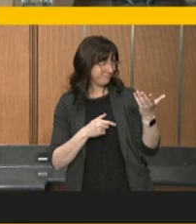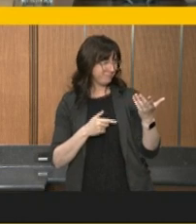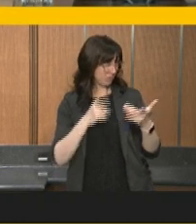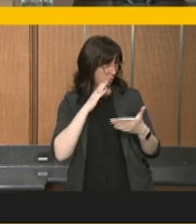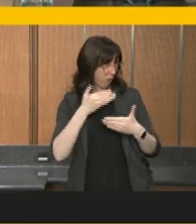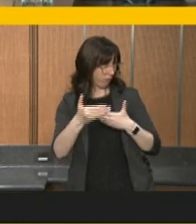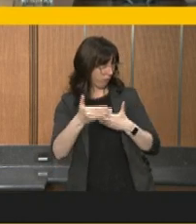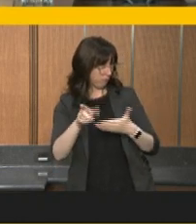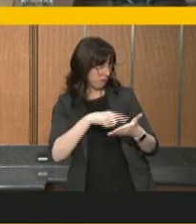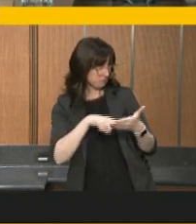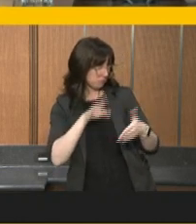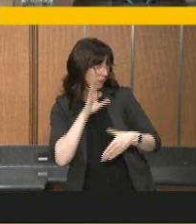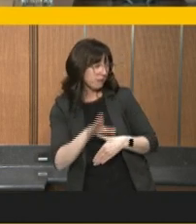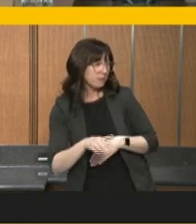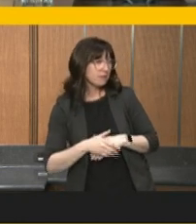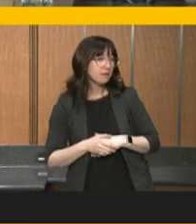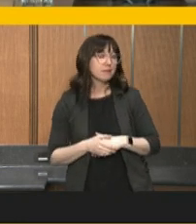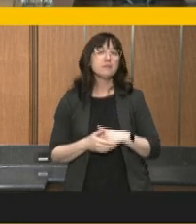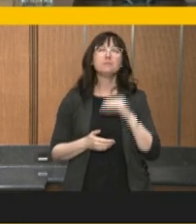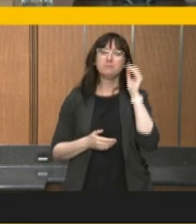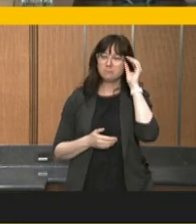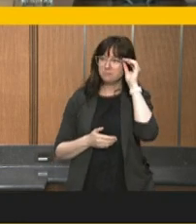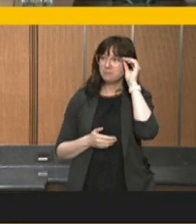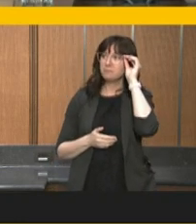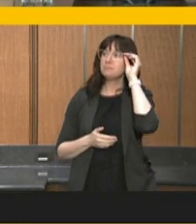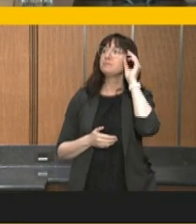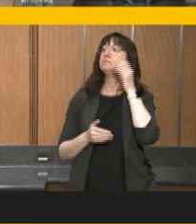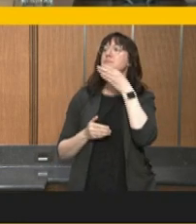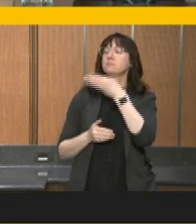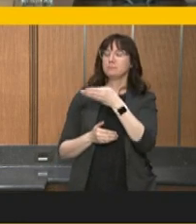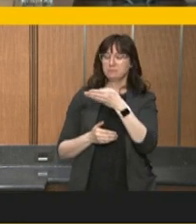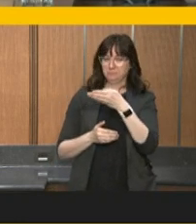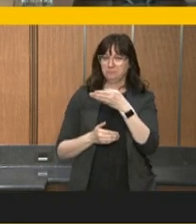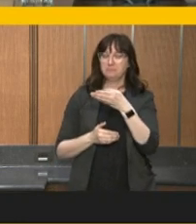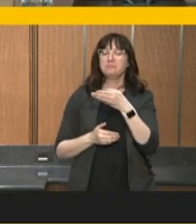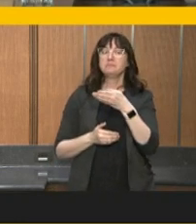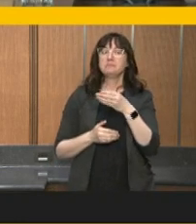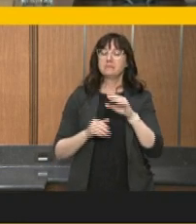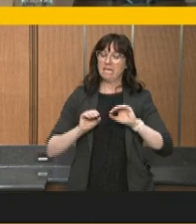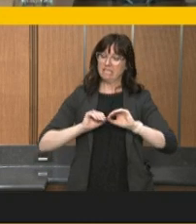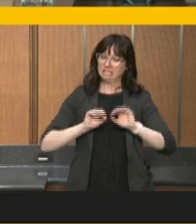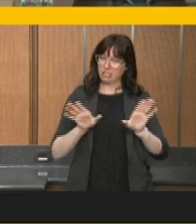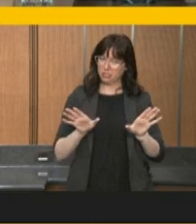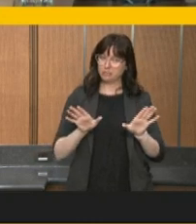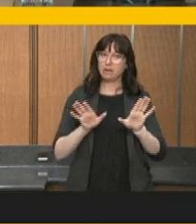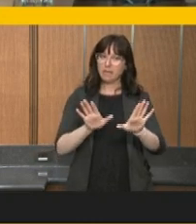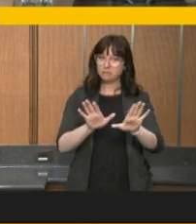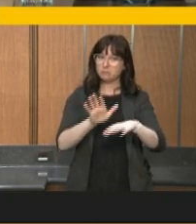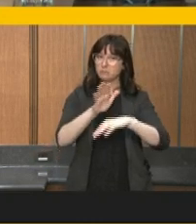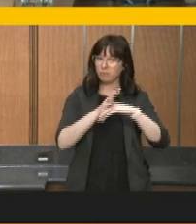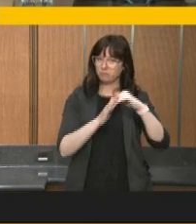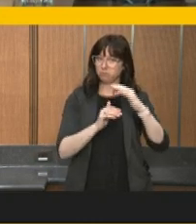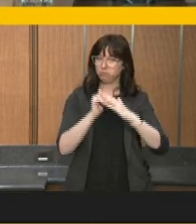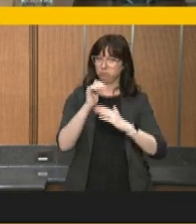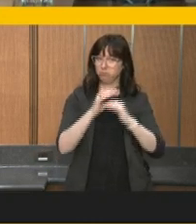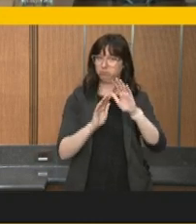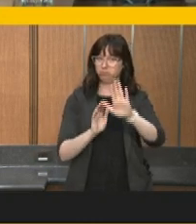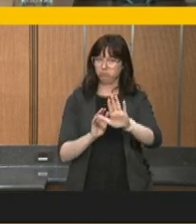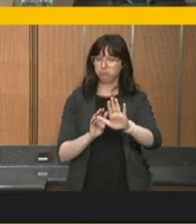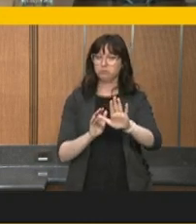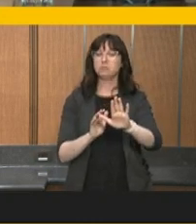Sure. Let me be, you know, really clear and really reassuring. This has been a